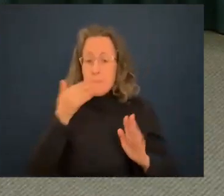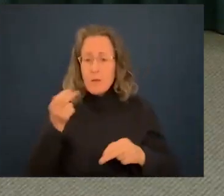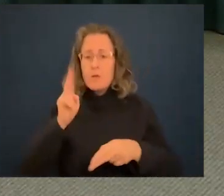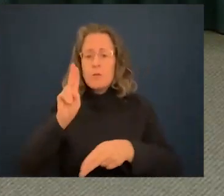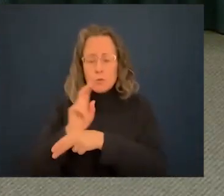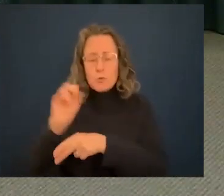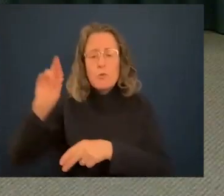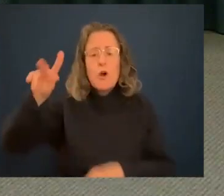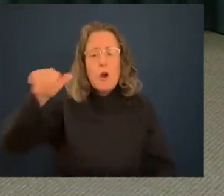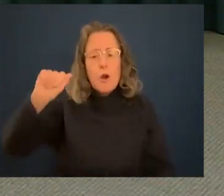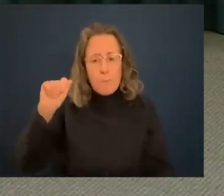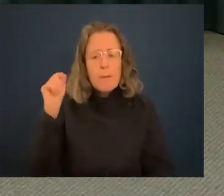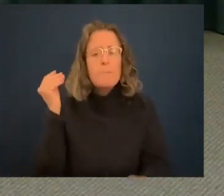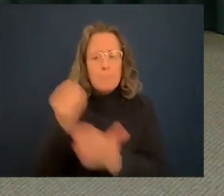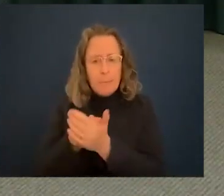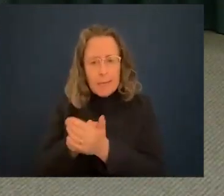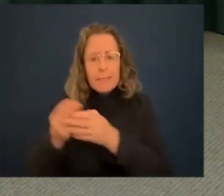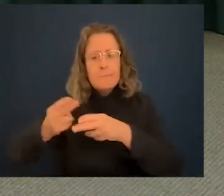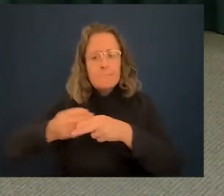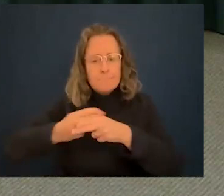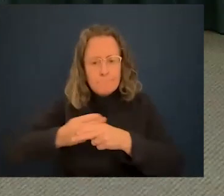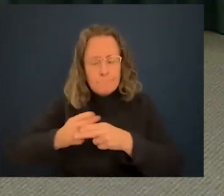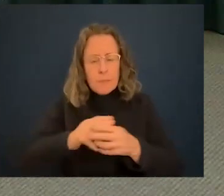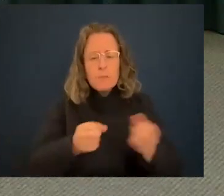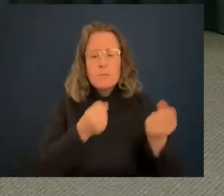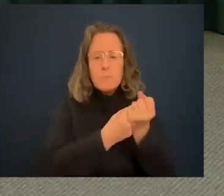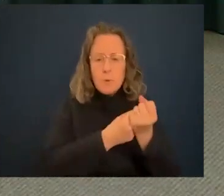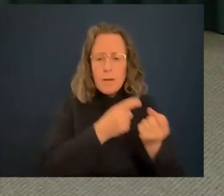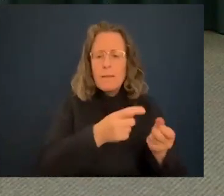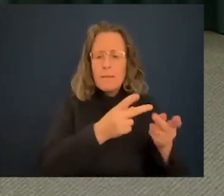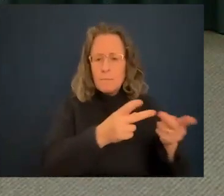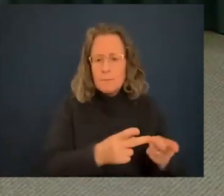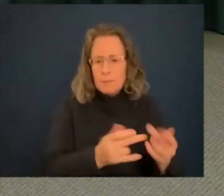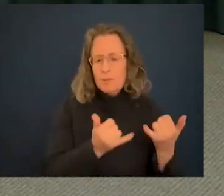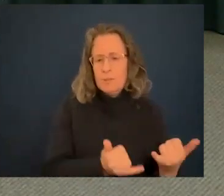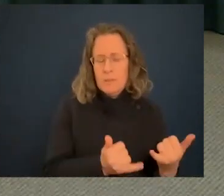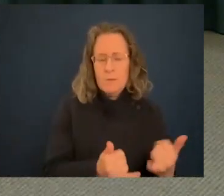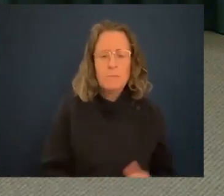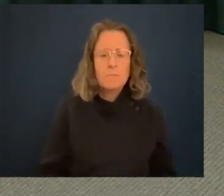those let me just one more time to say the word nominee